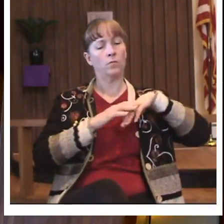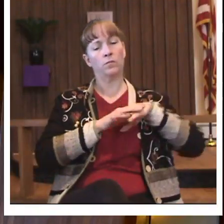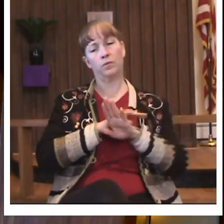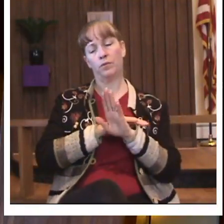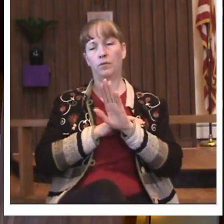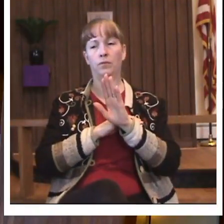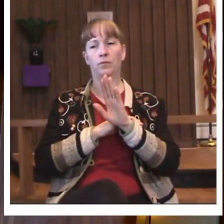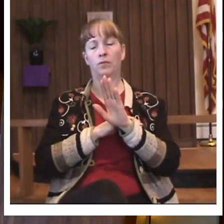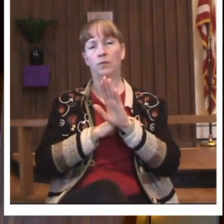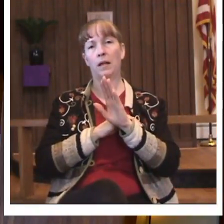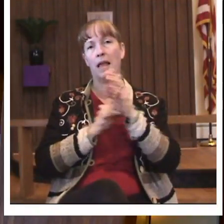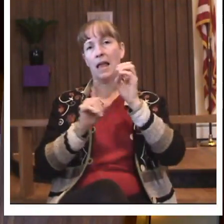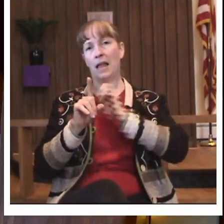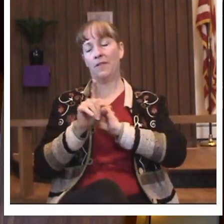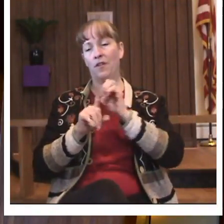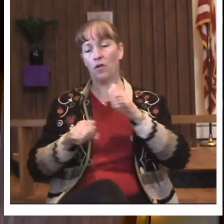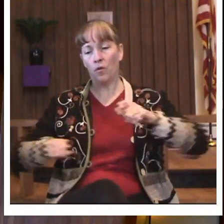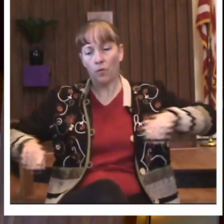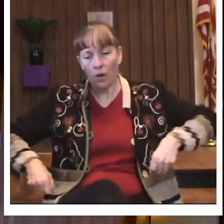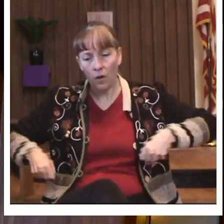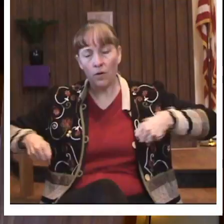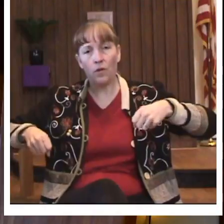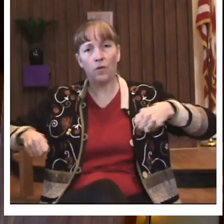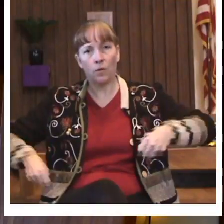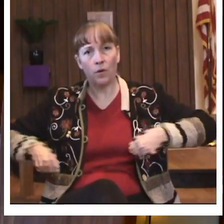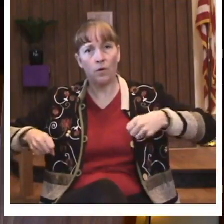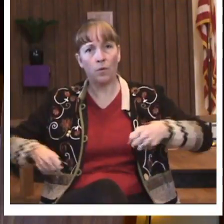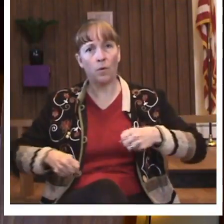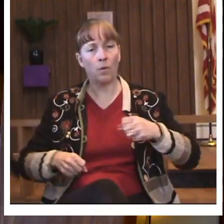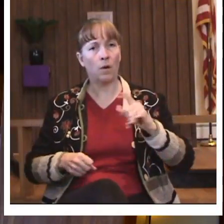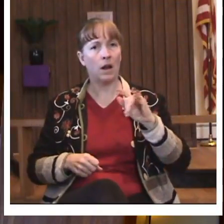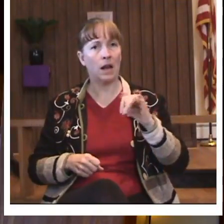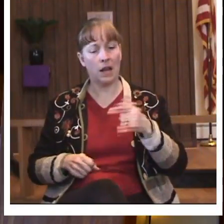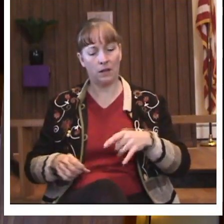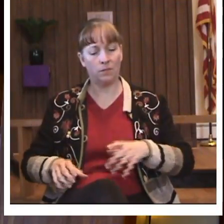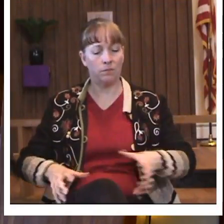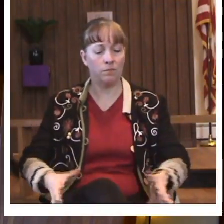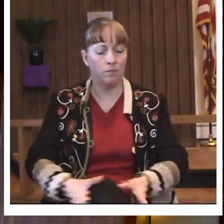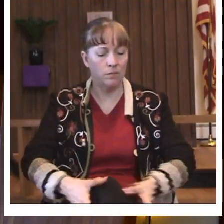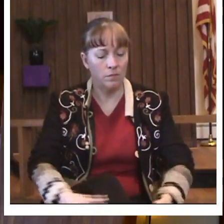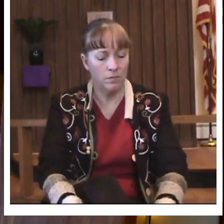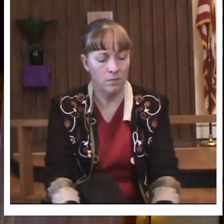elevator on crutches. One of his legs was in a splint.